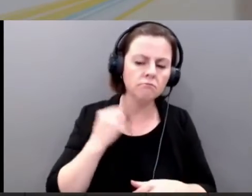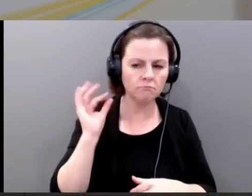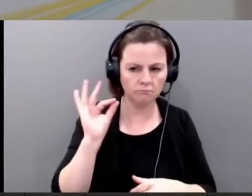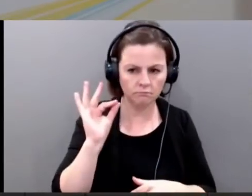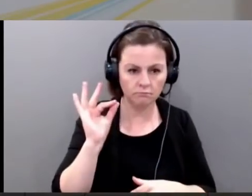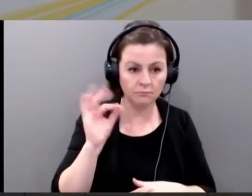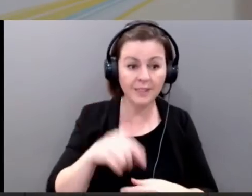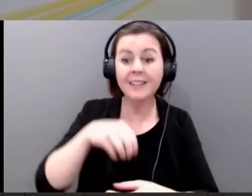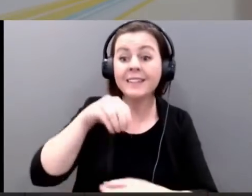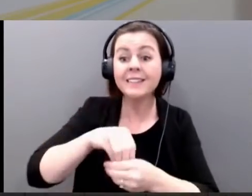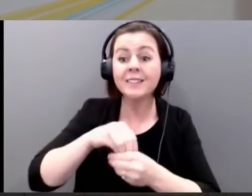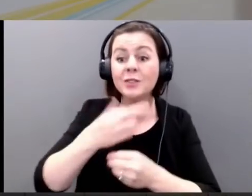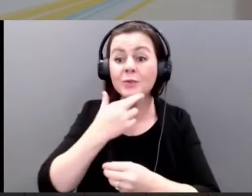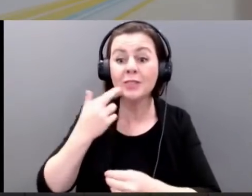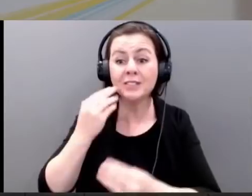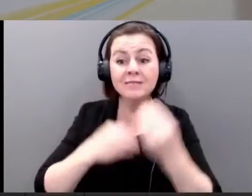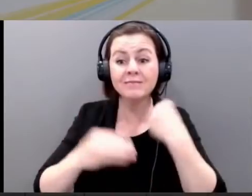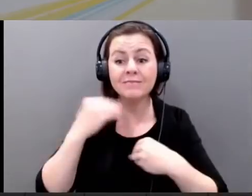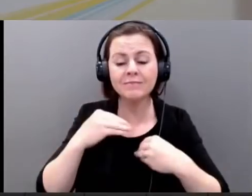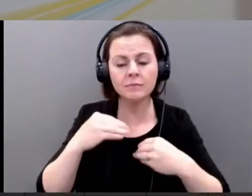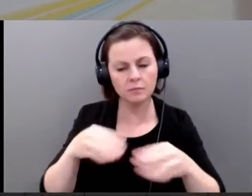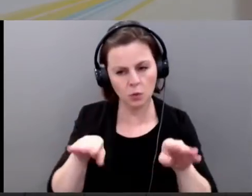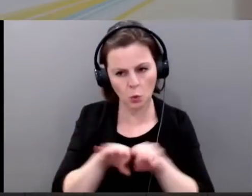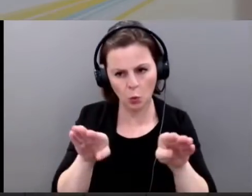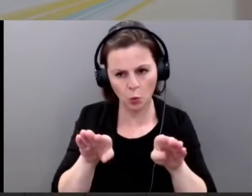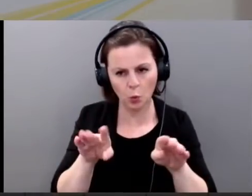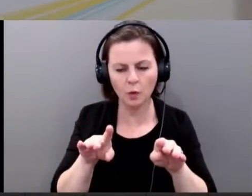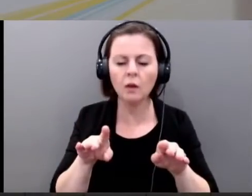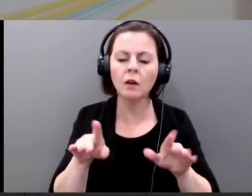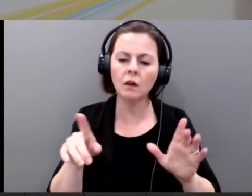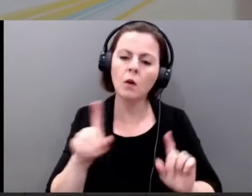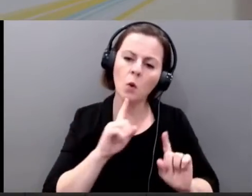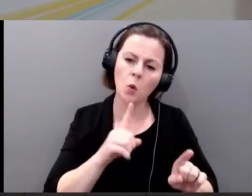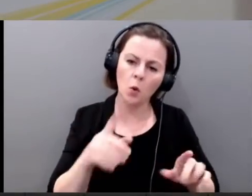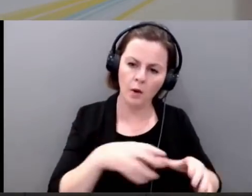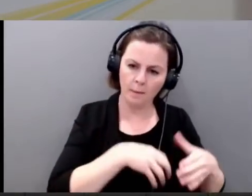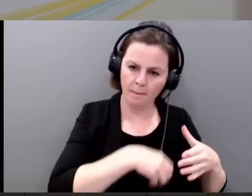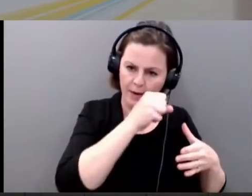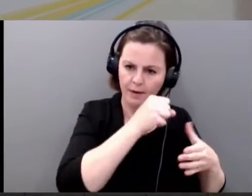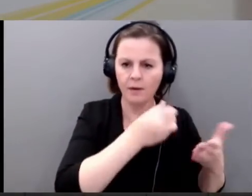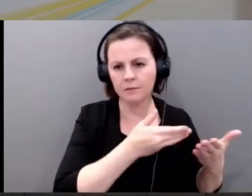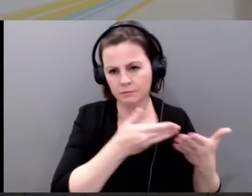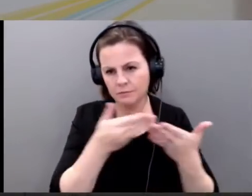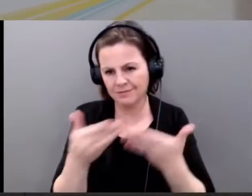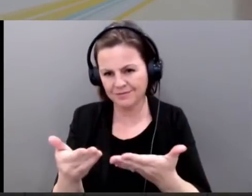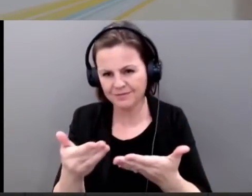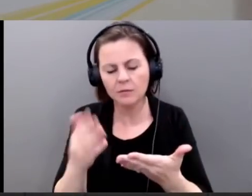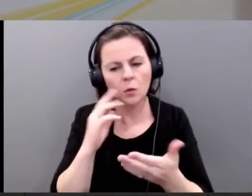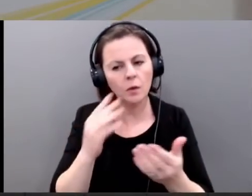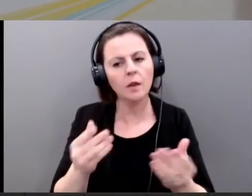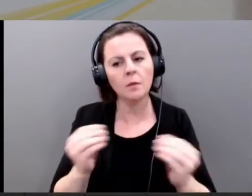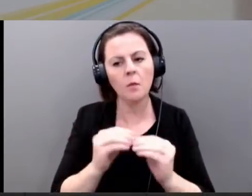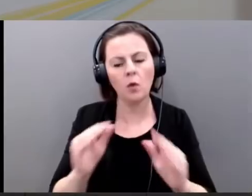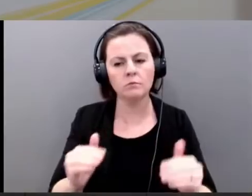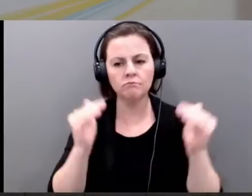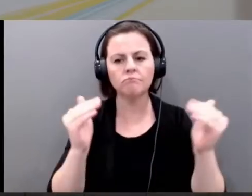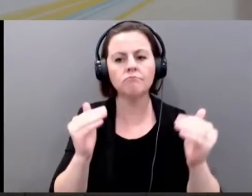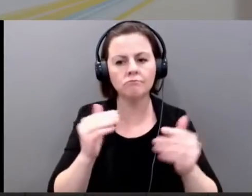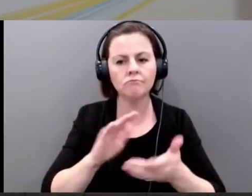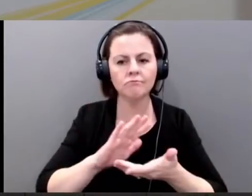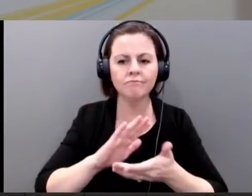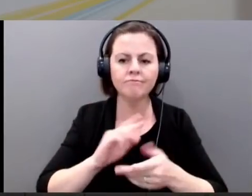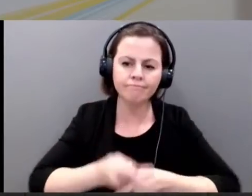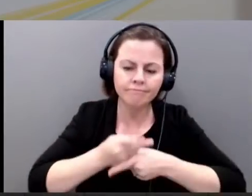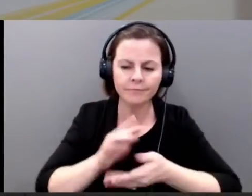dining. Takeout and delivery is permitted with enhanced precautions. There will be no organized recreational or